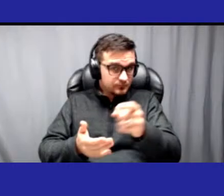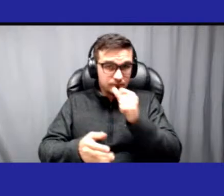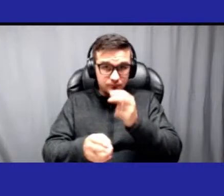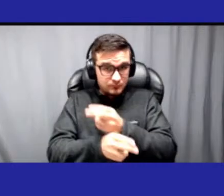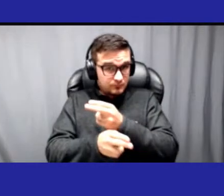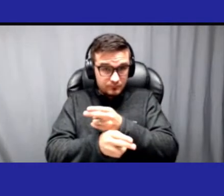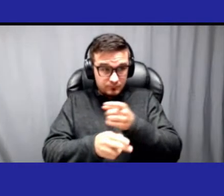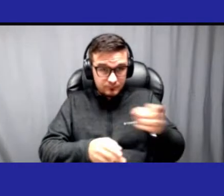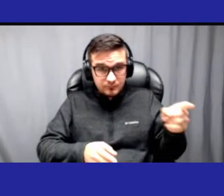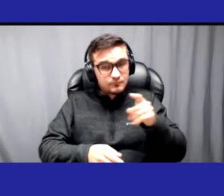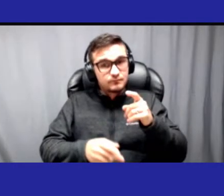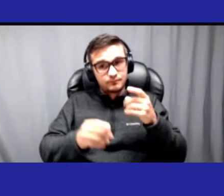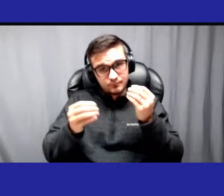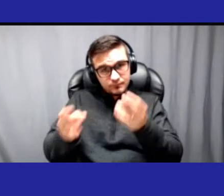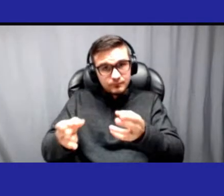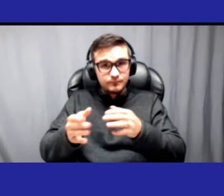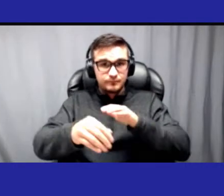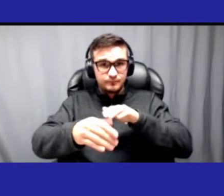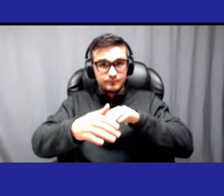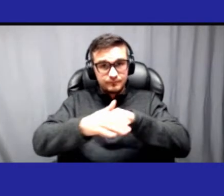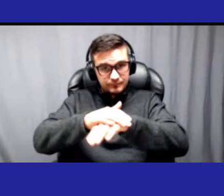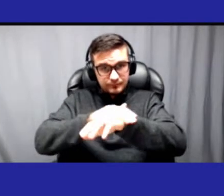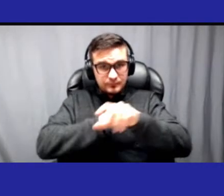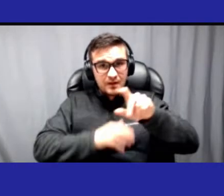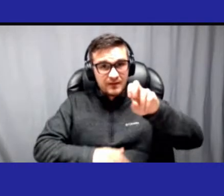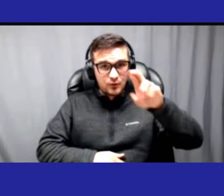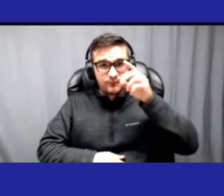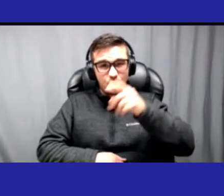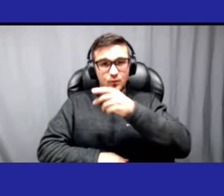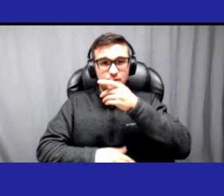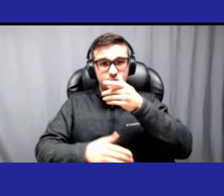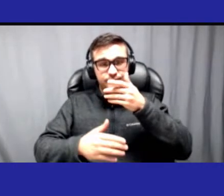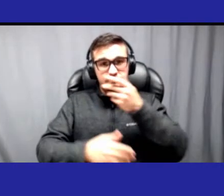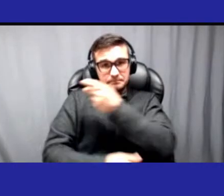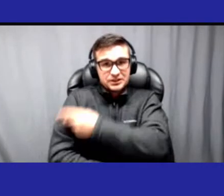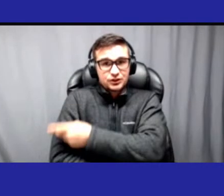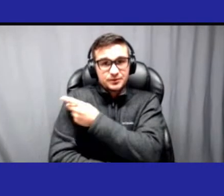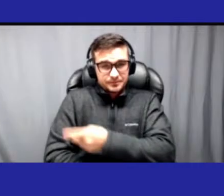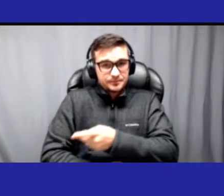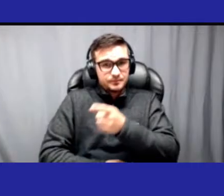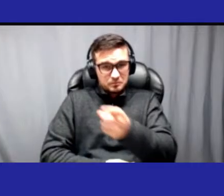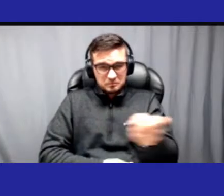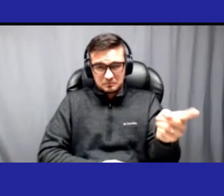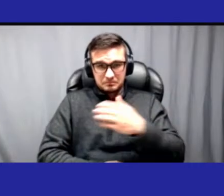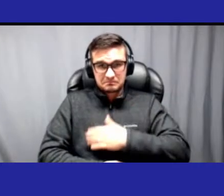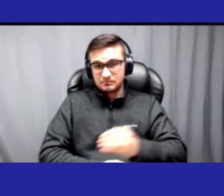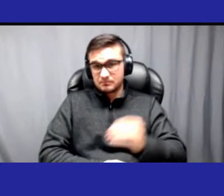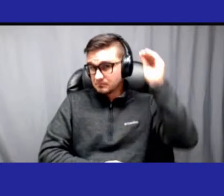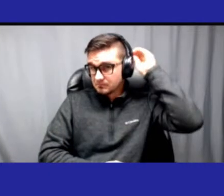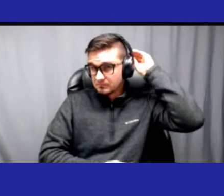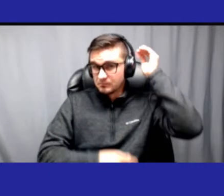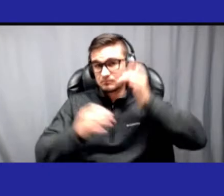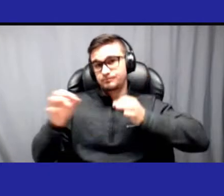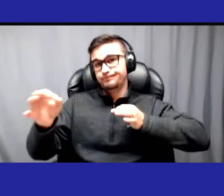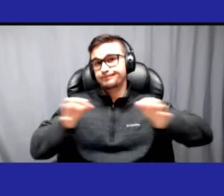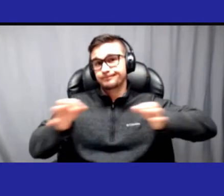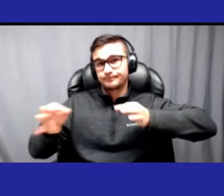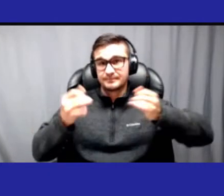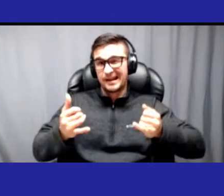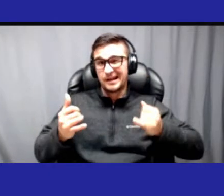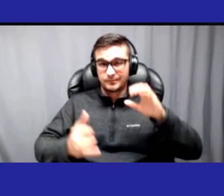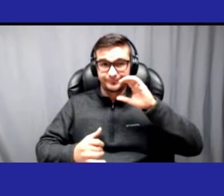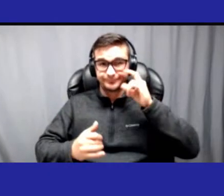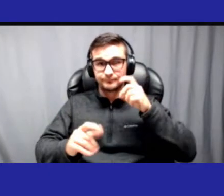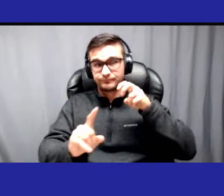that vendor for their patients. And so as I go through it, just to keep that in mind. So thank you. So we're seeking to contract with a qualified third-party vendor